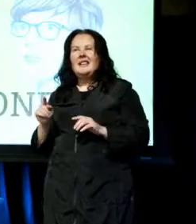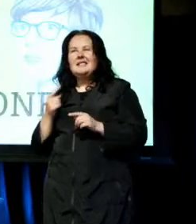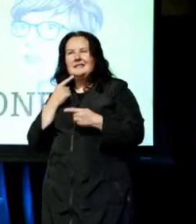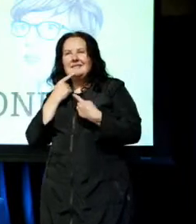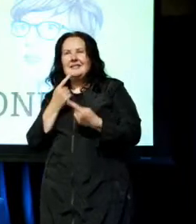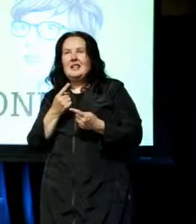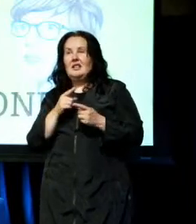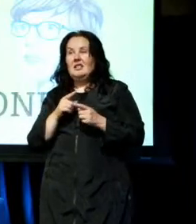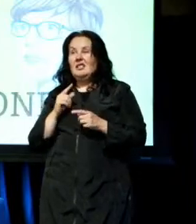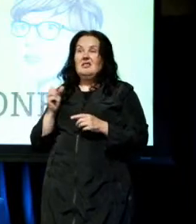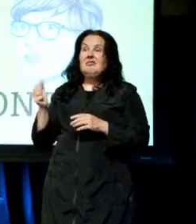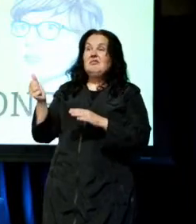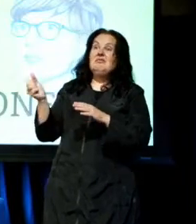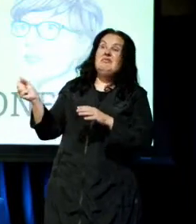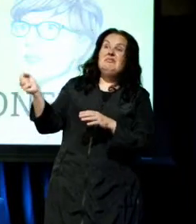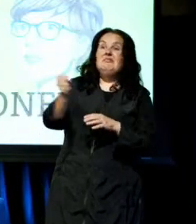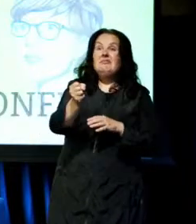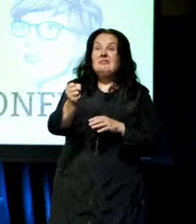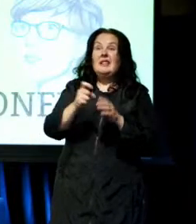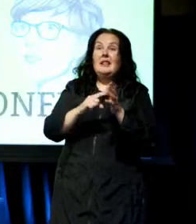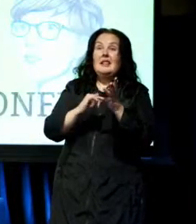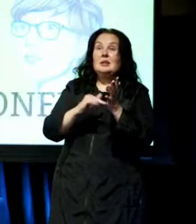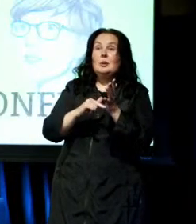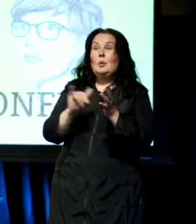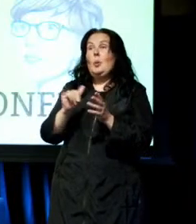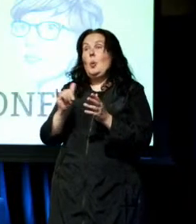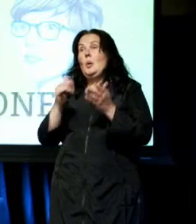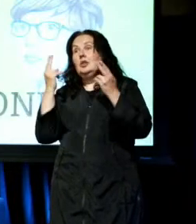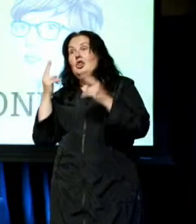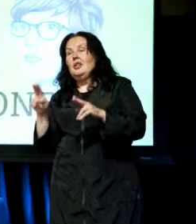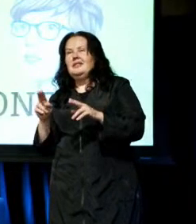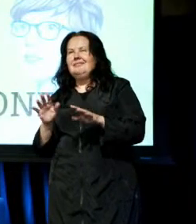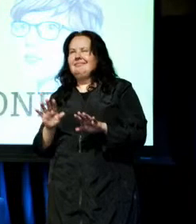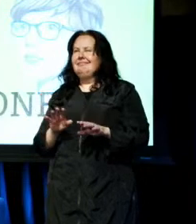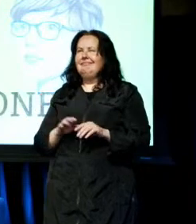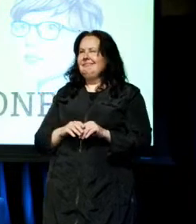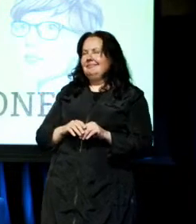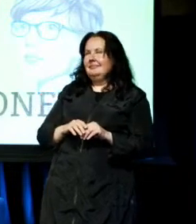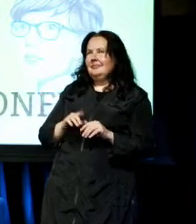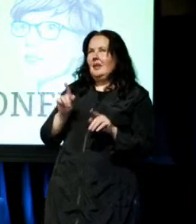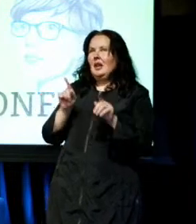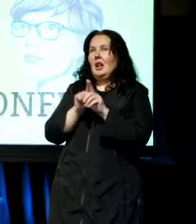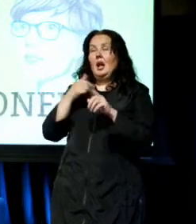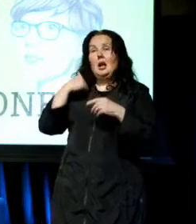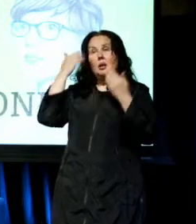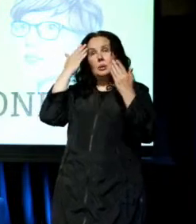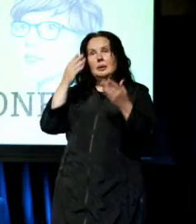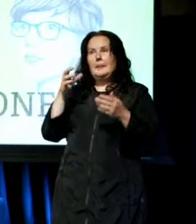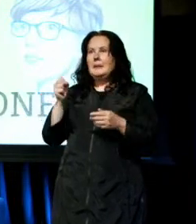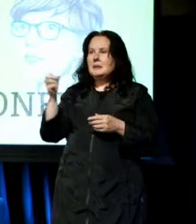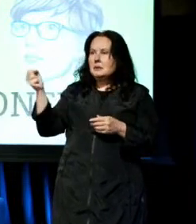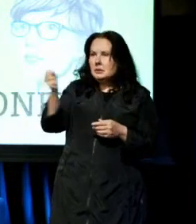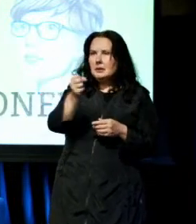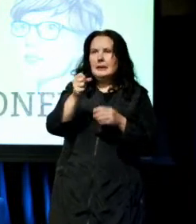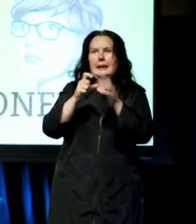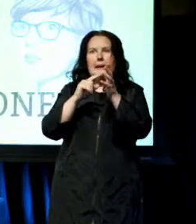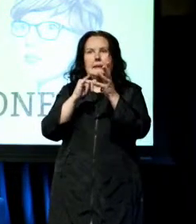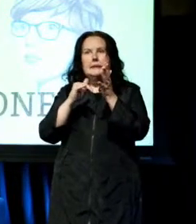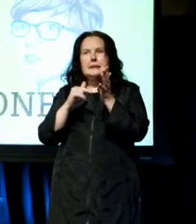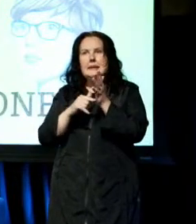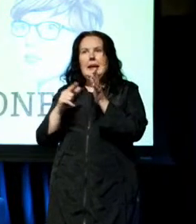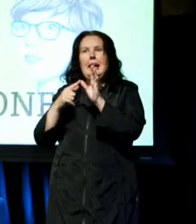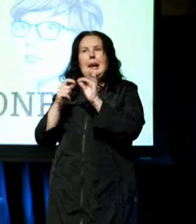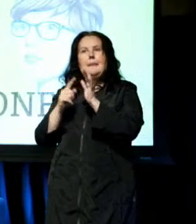they die. They die and inspire an abled person. Yeah. But yeah, it's like, I don't know, which means that you have to cast an abled actor to show